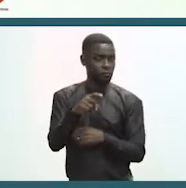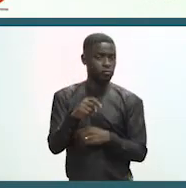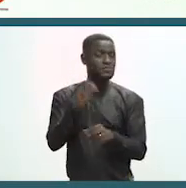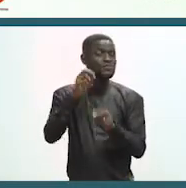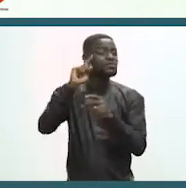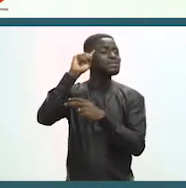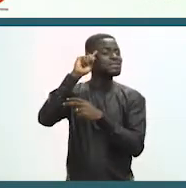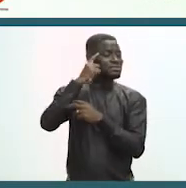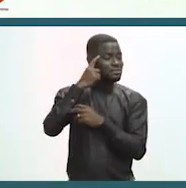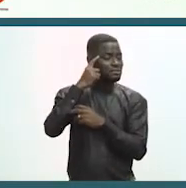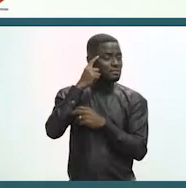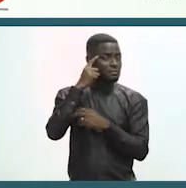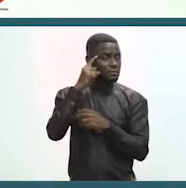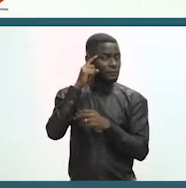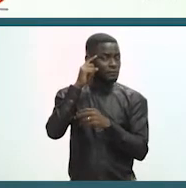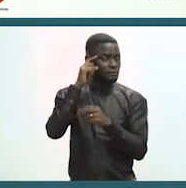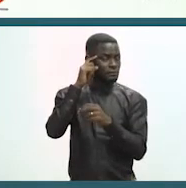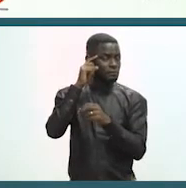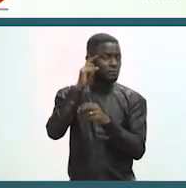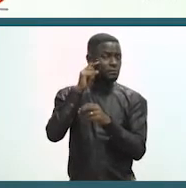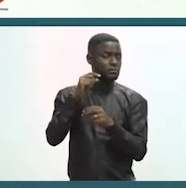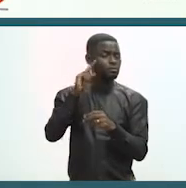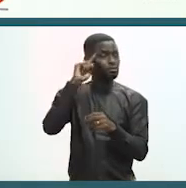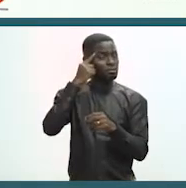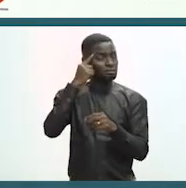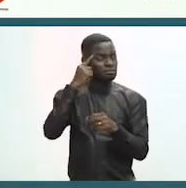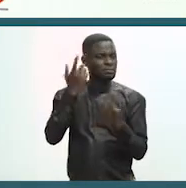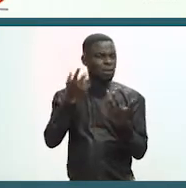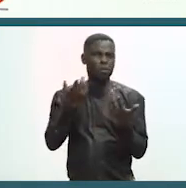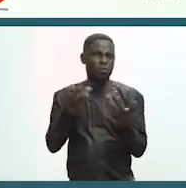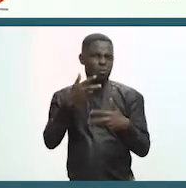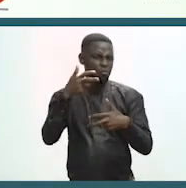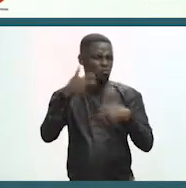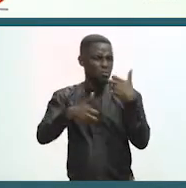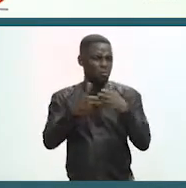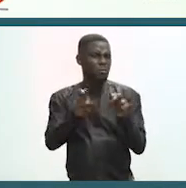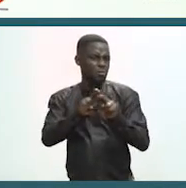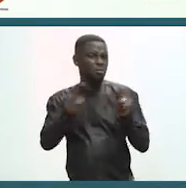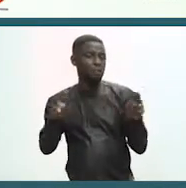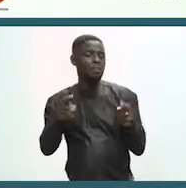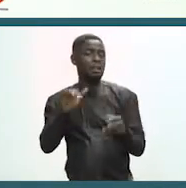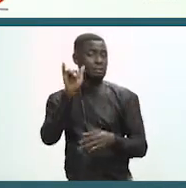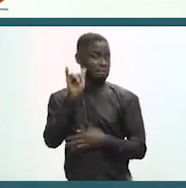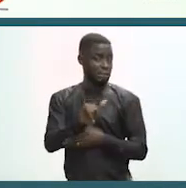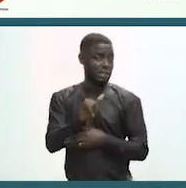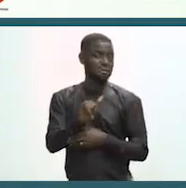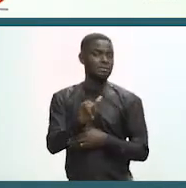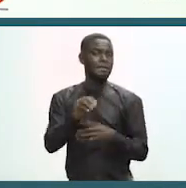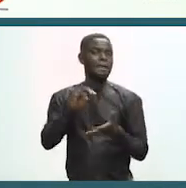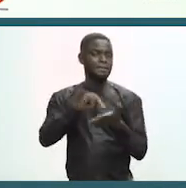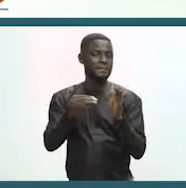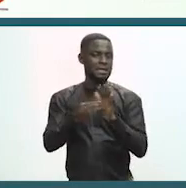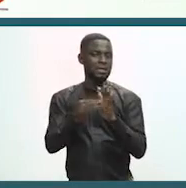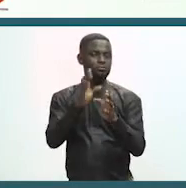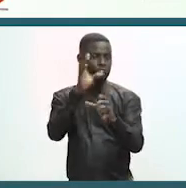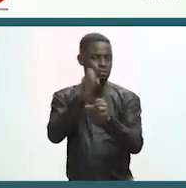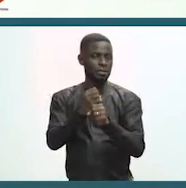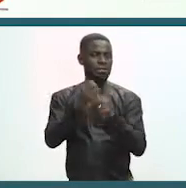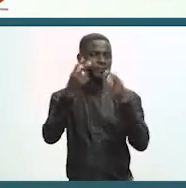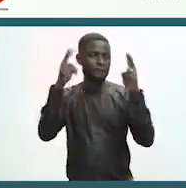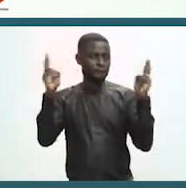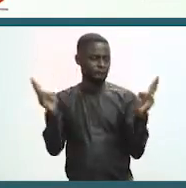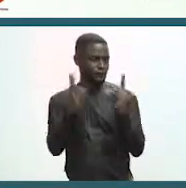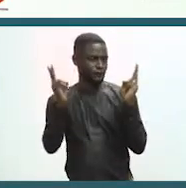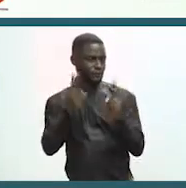in your mind that it is not strange to have crisis in life, that moment, victory over